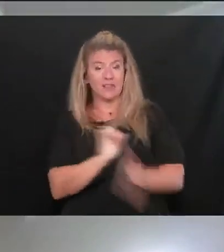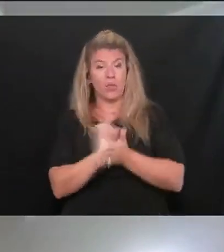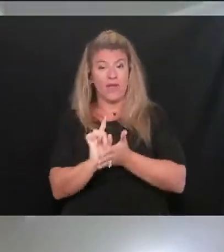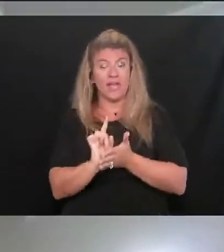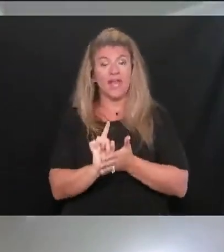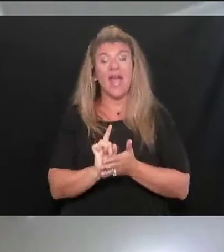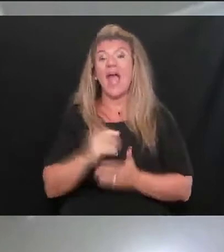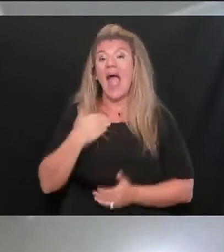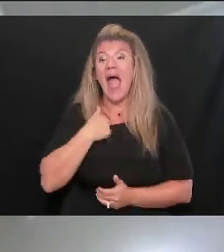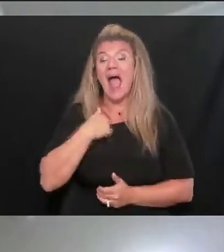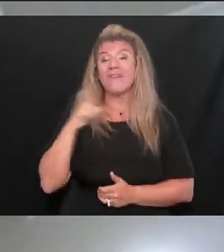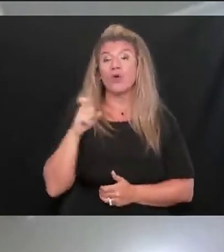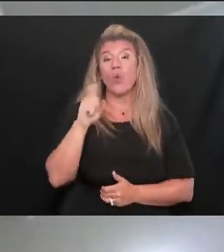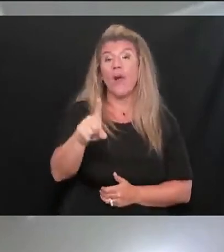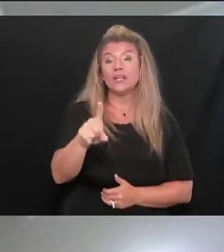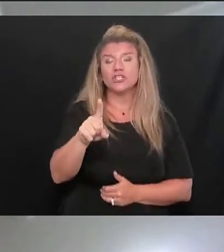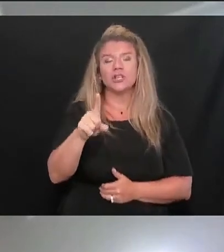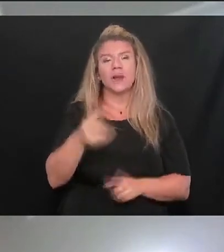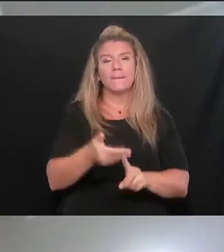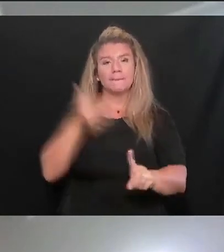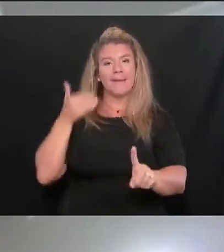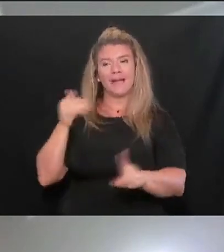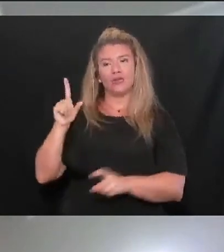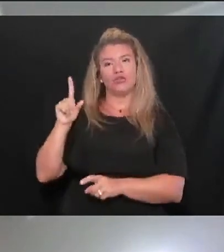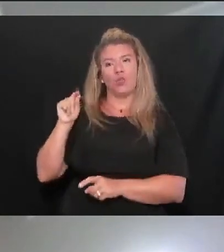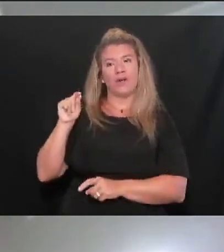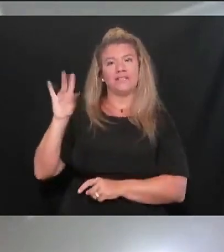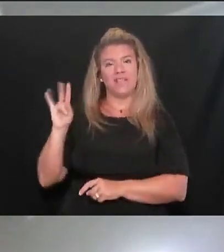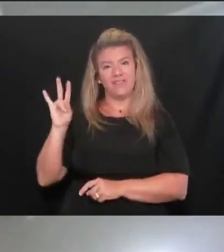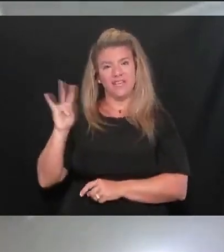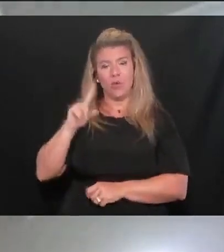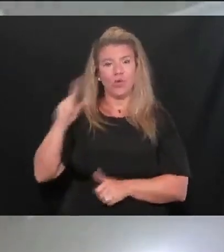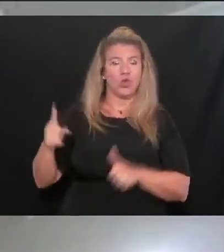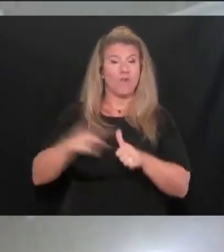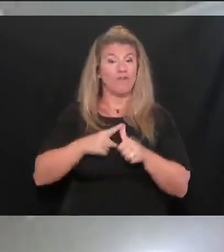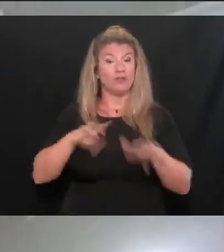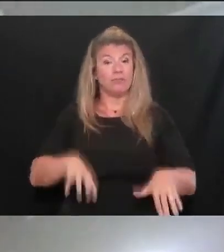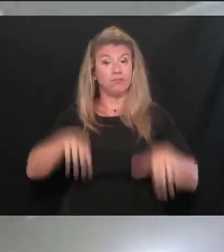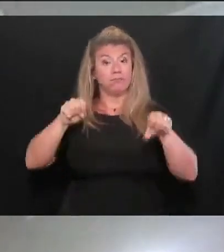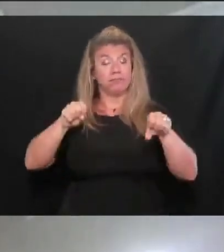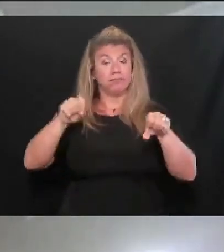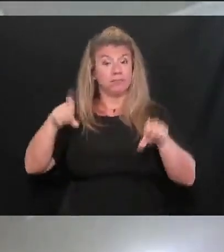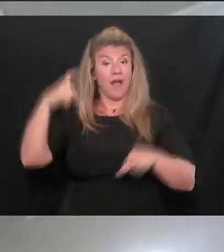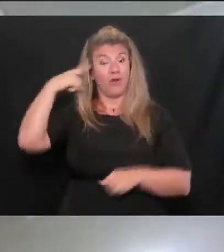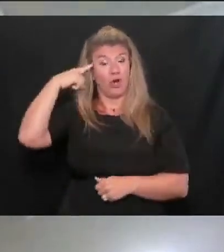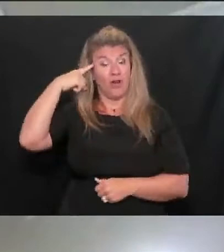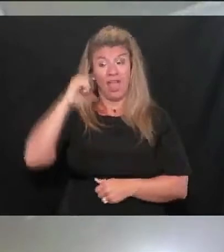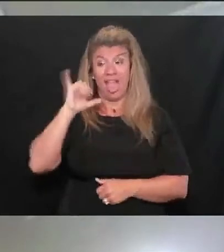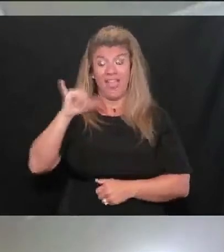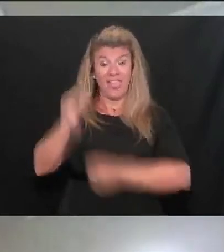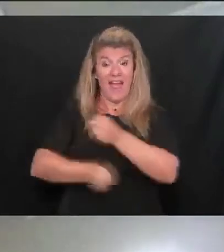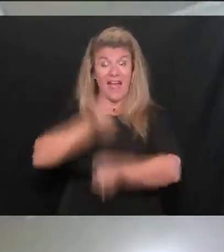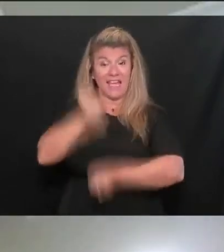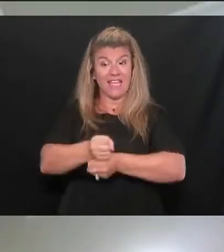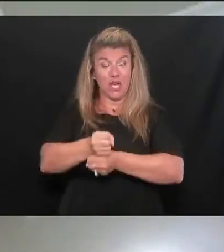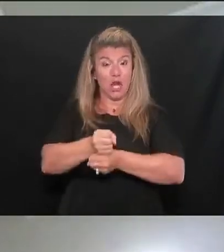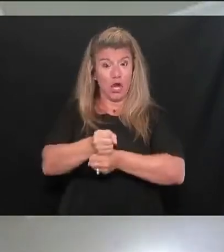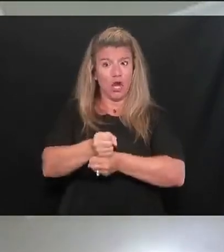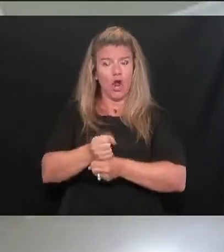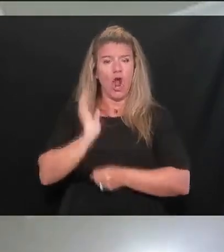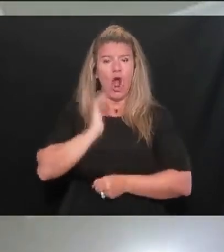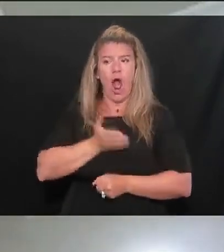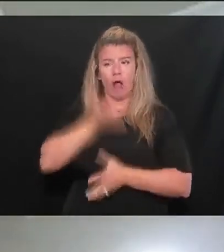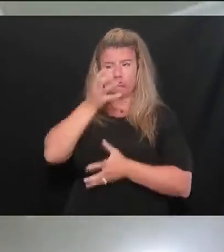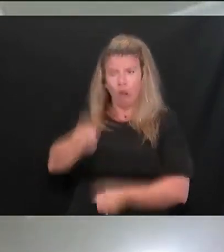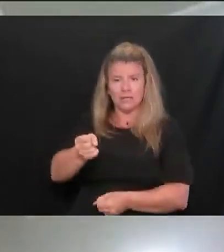Governor, I have a question dating back to 2017 when you first took office. That year, when a blind trust was being considered